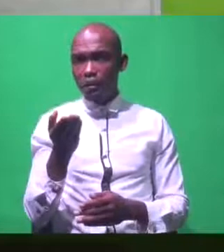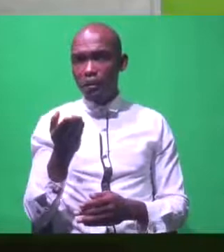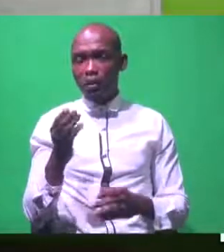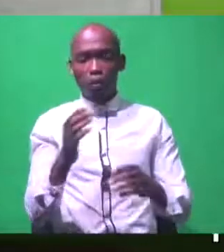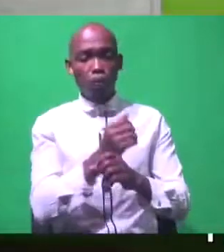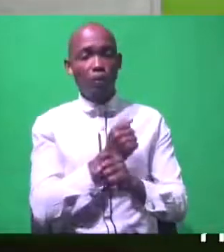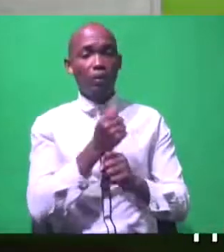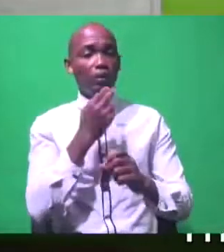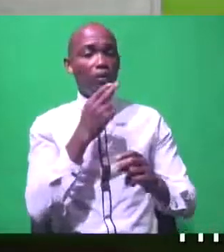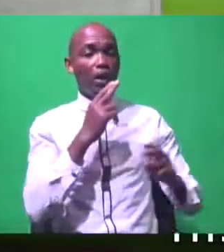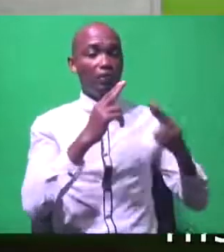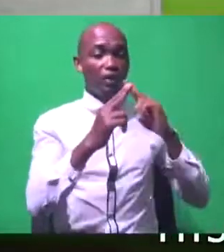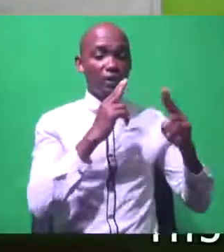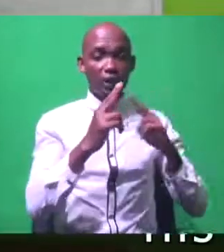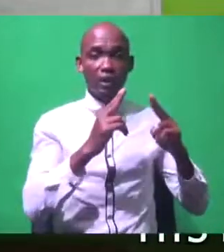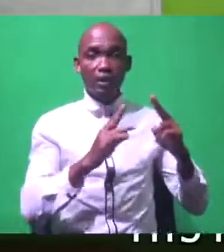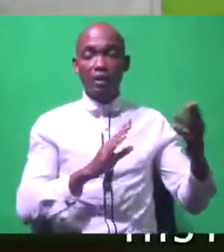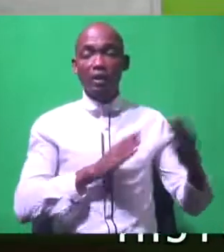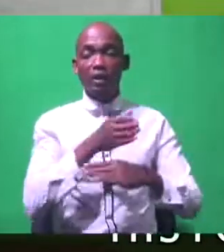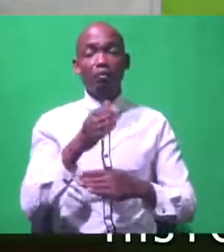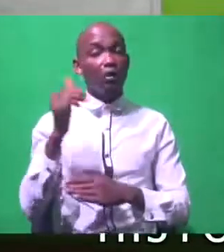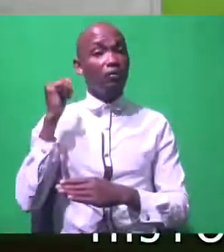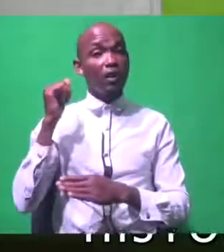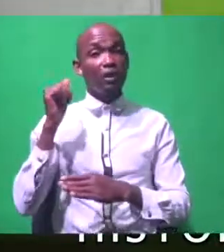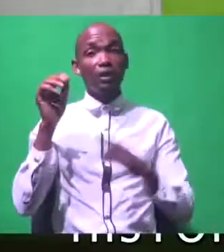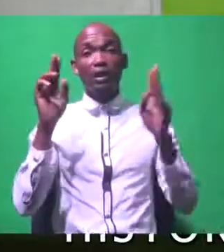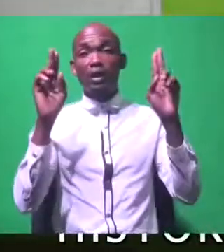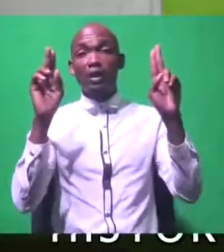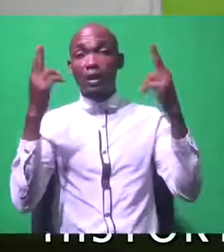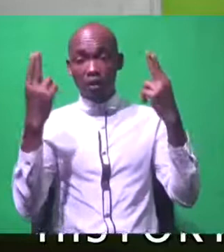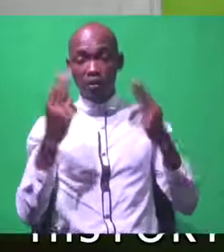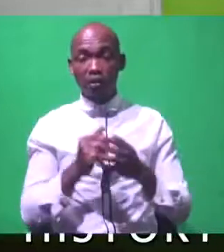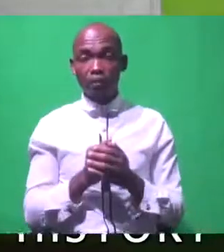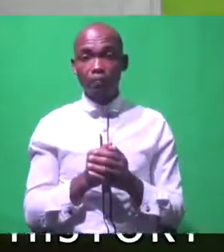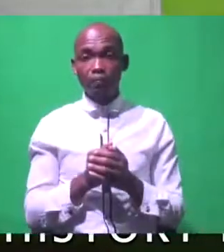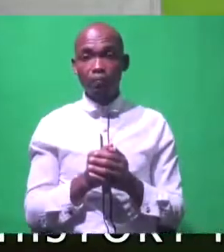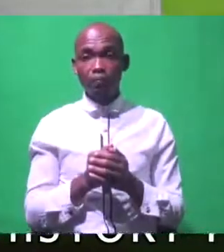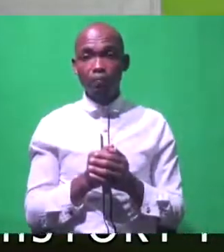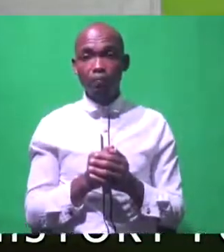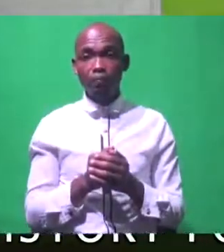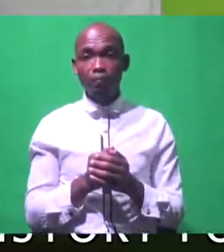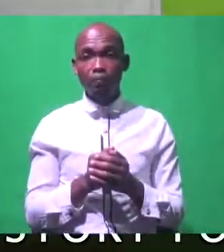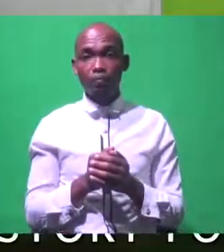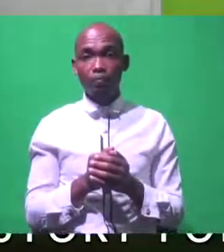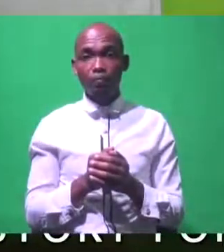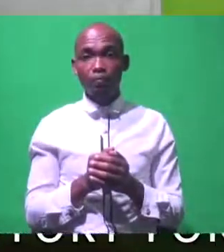the previous lesson? Who can remind us? Yes.